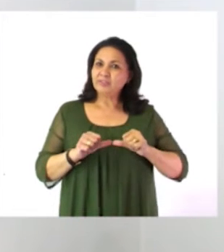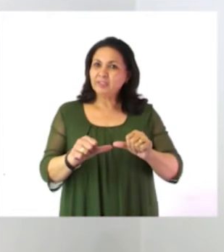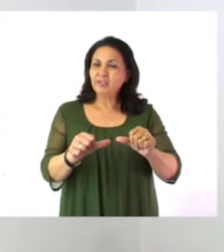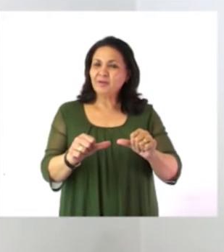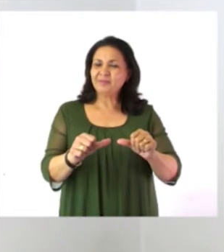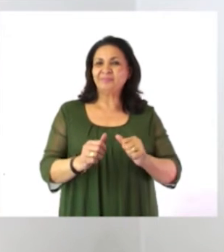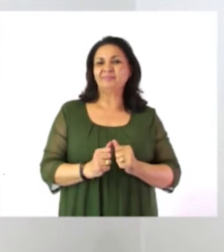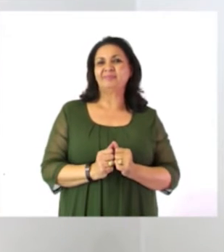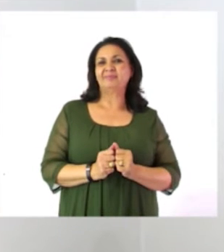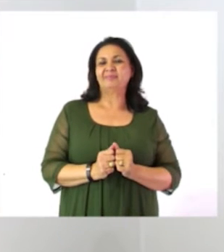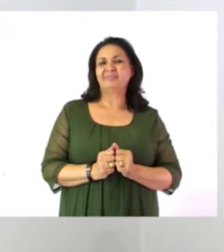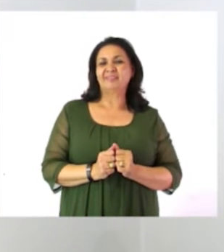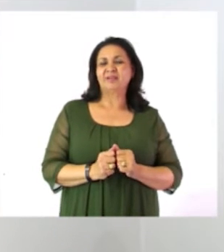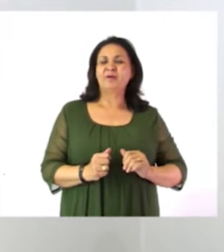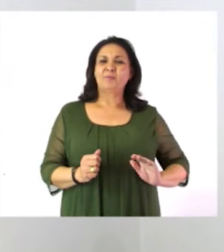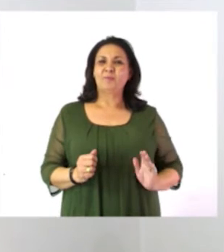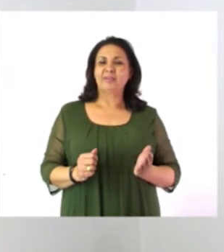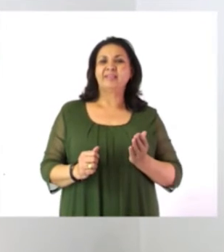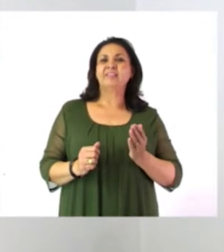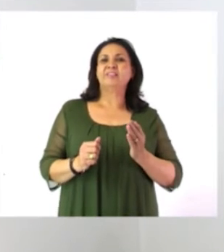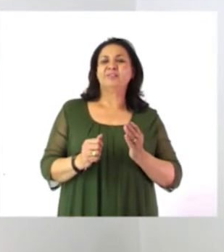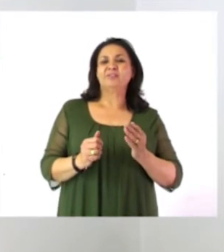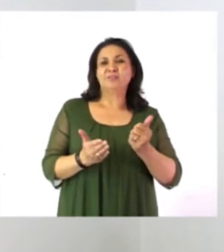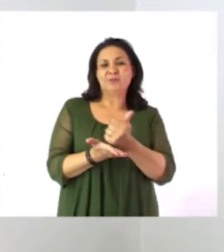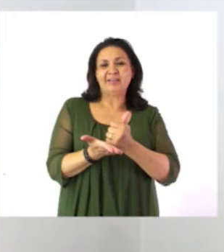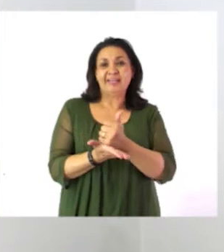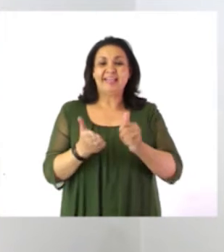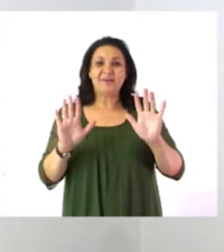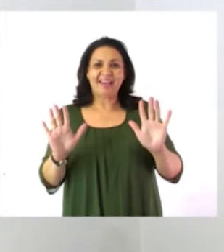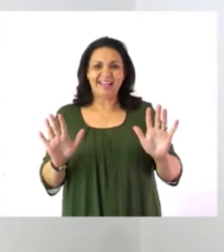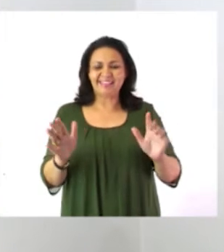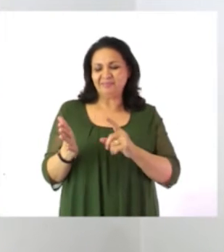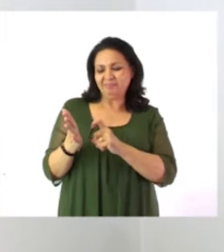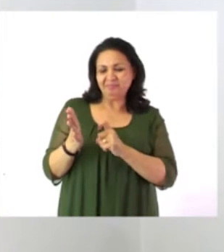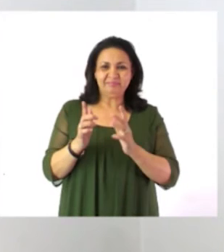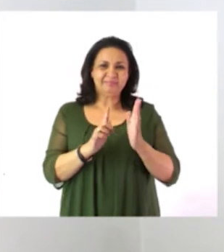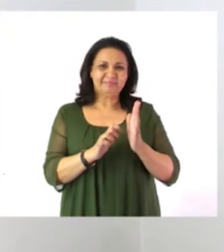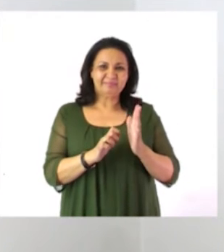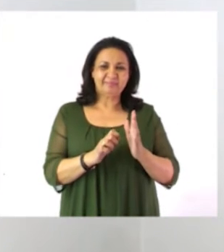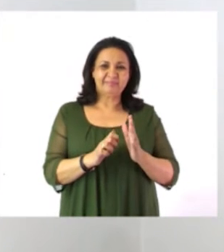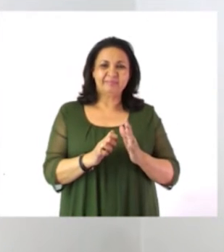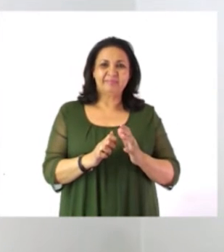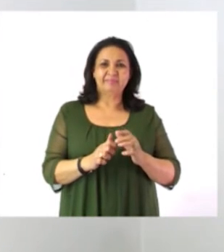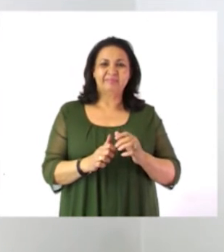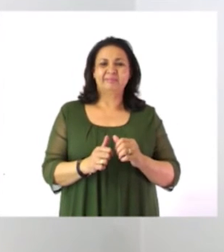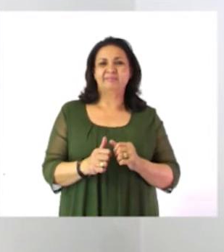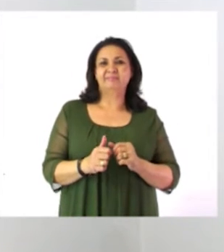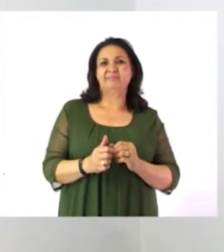our next lesson, I want us to sanitize our hands. And remember